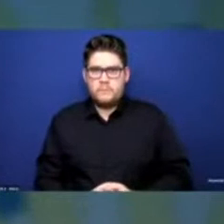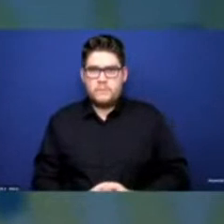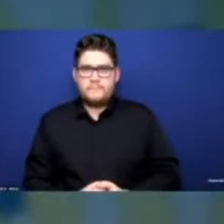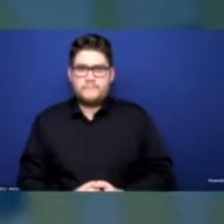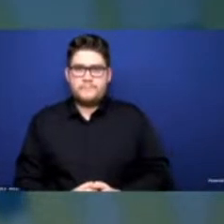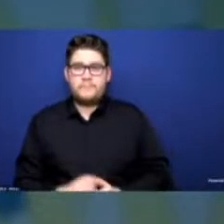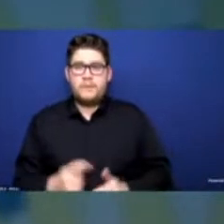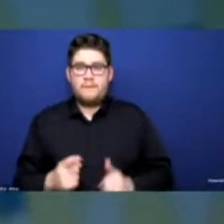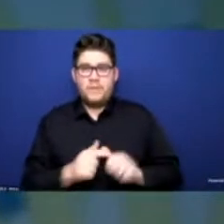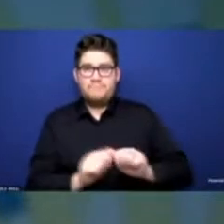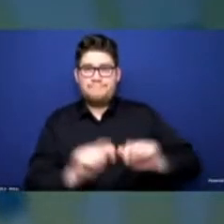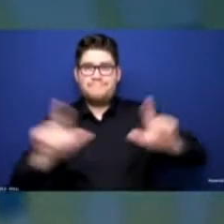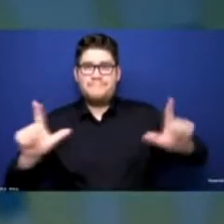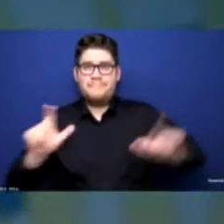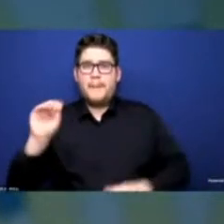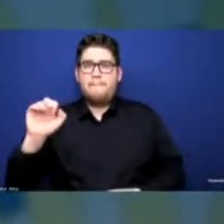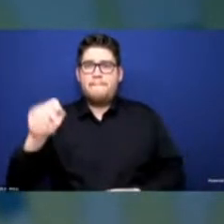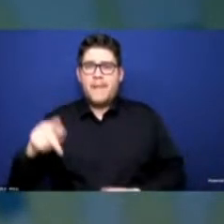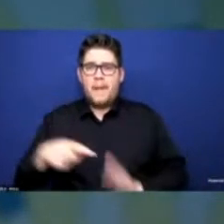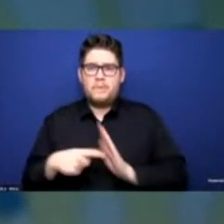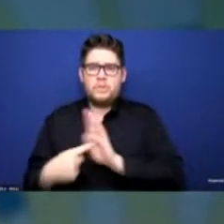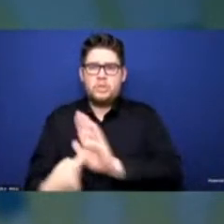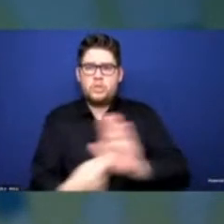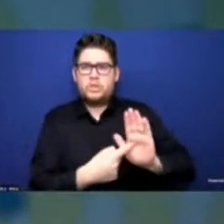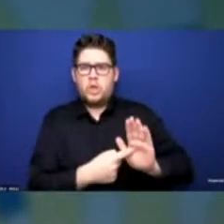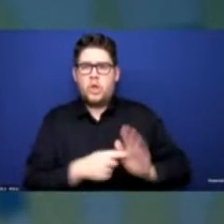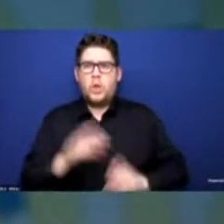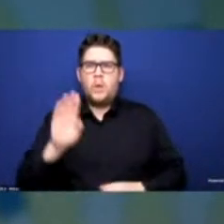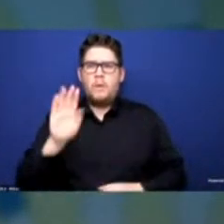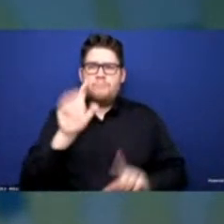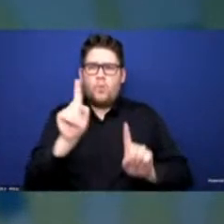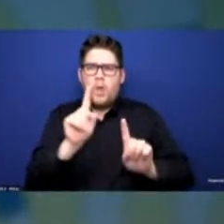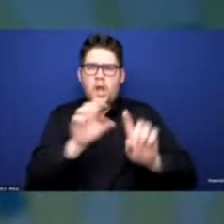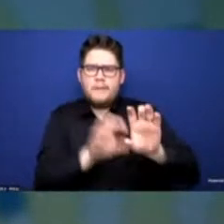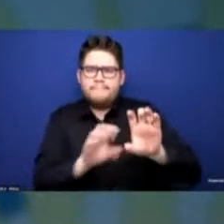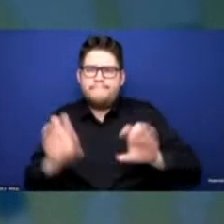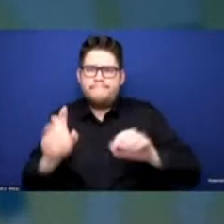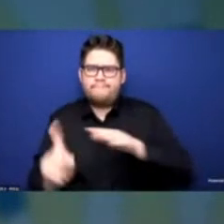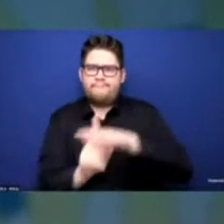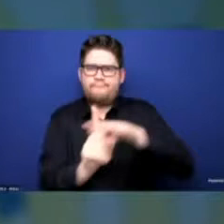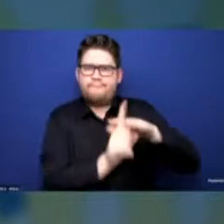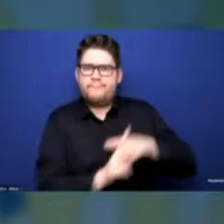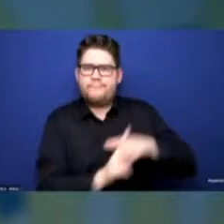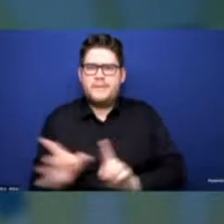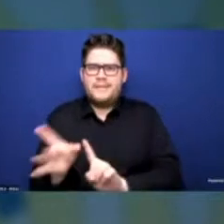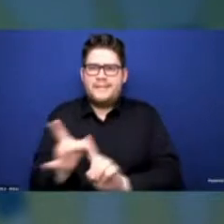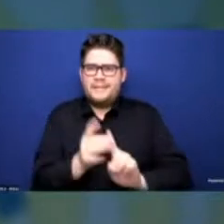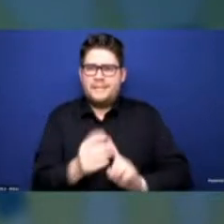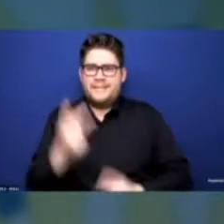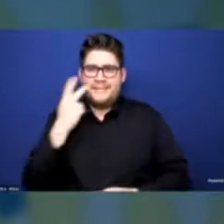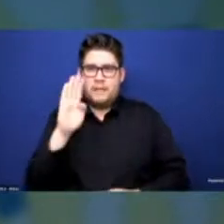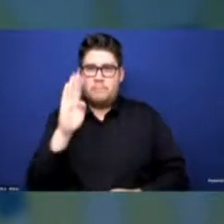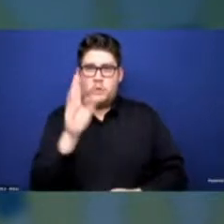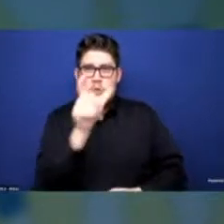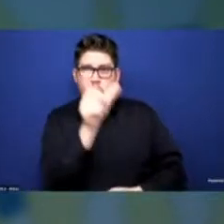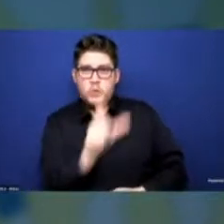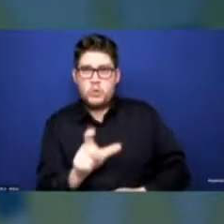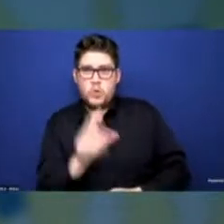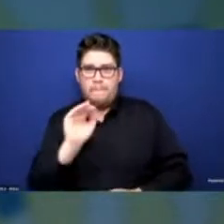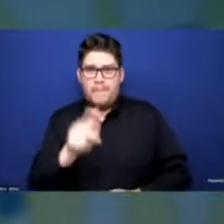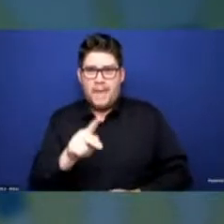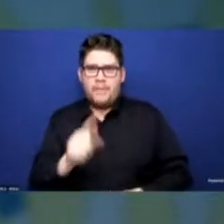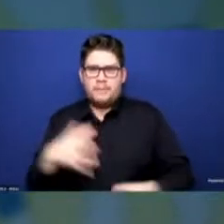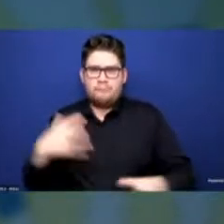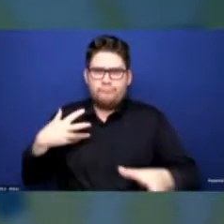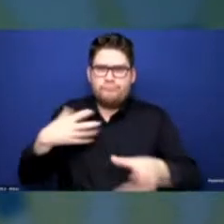area. The graph on the left in the blue is the cumulative cases by